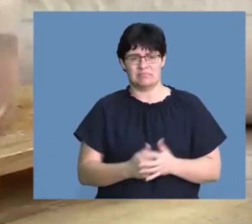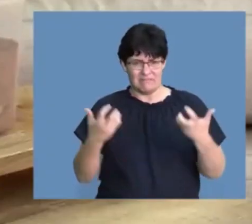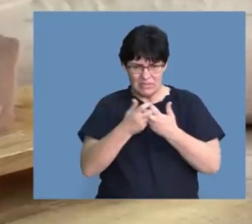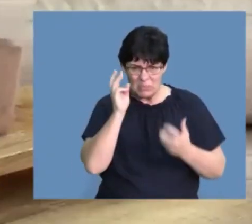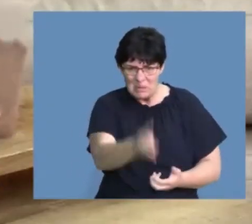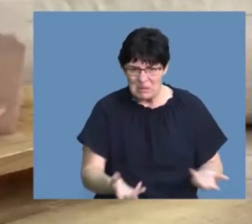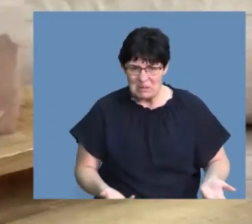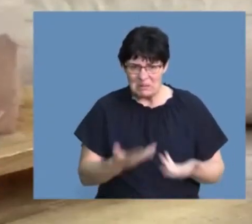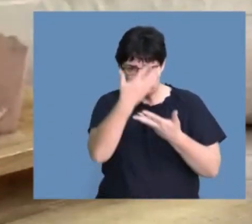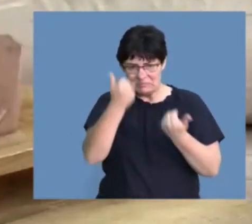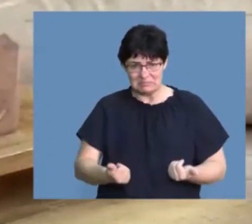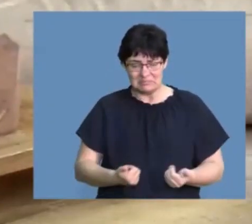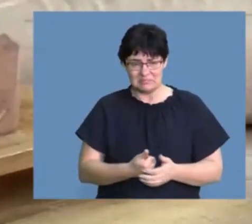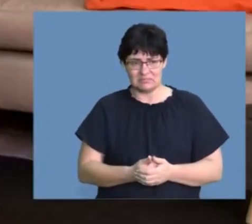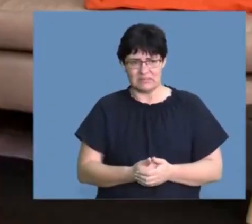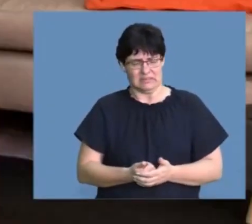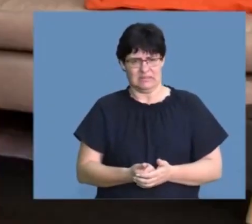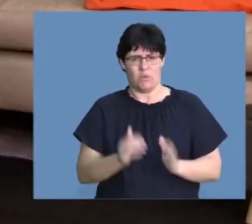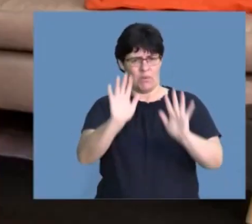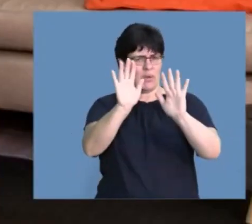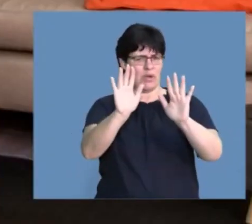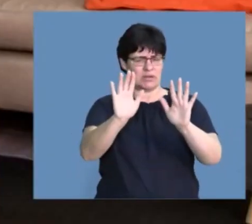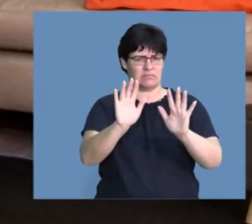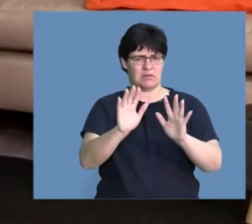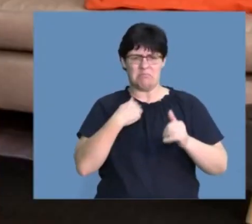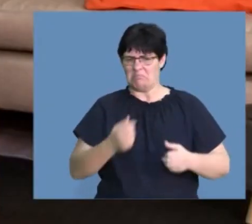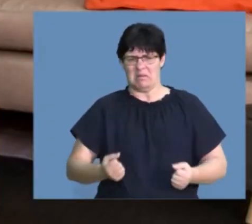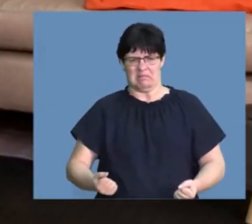fit in, dude? I can't. Okay, wait.